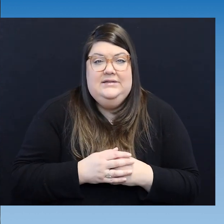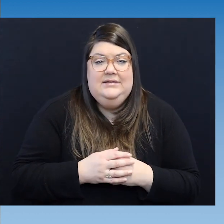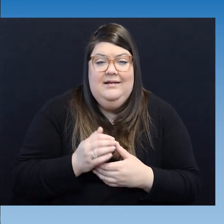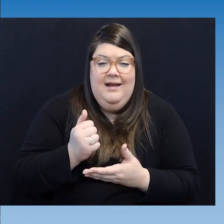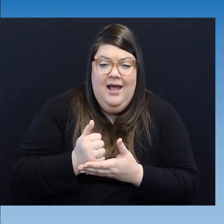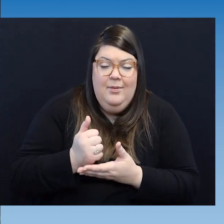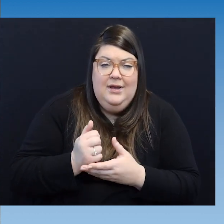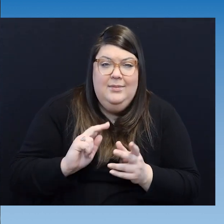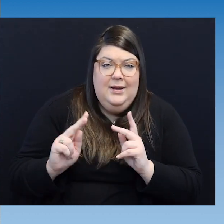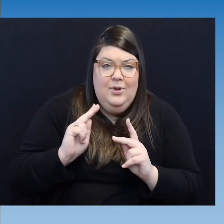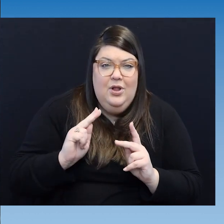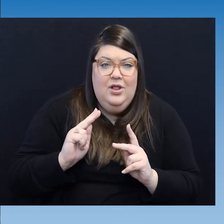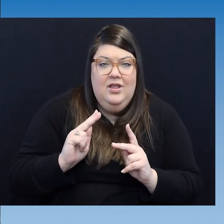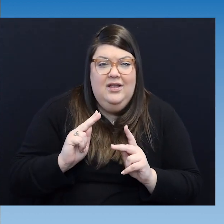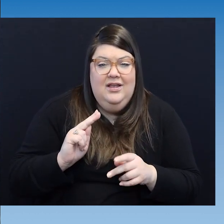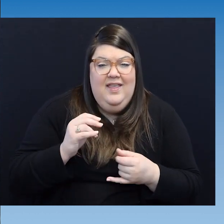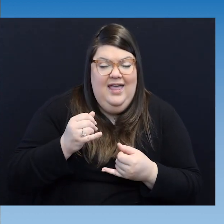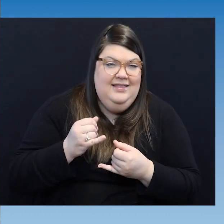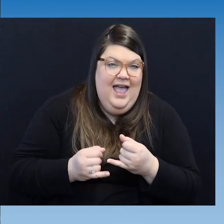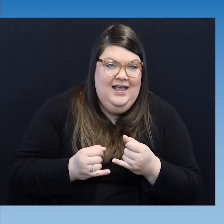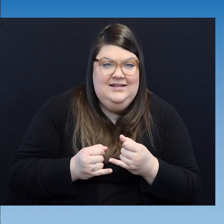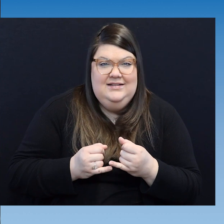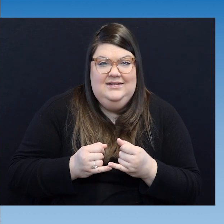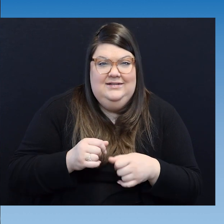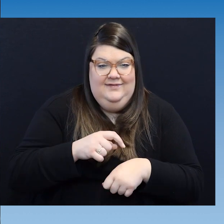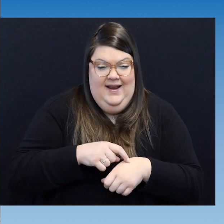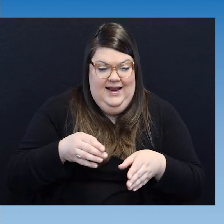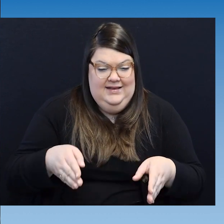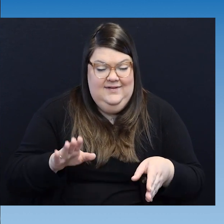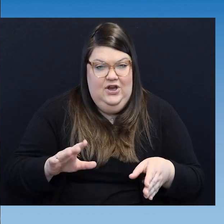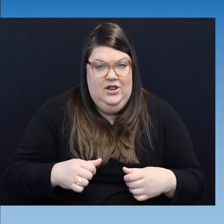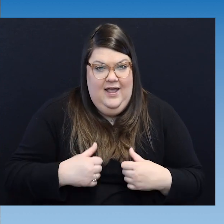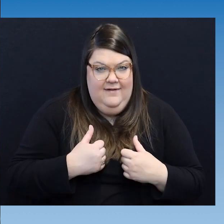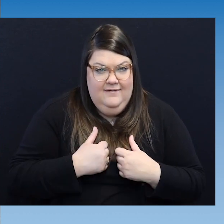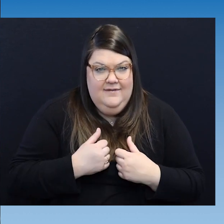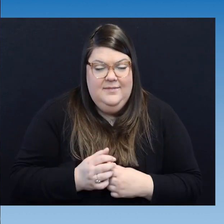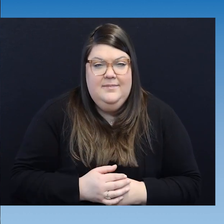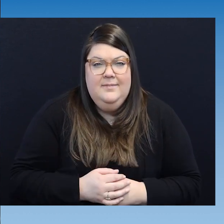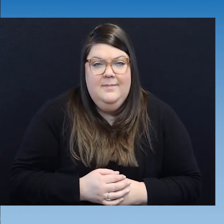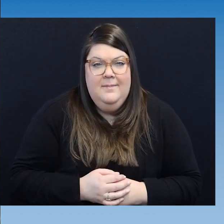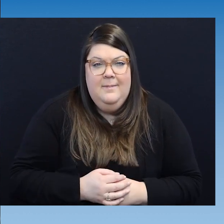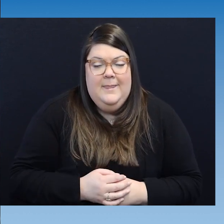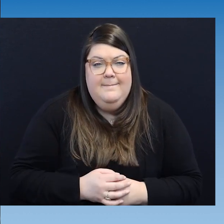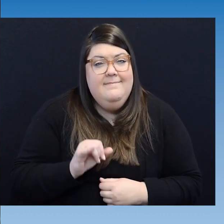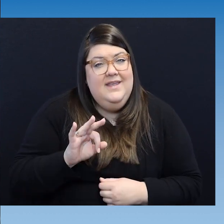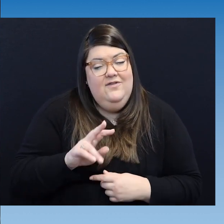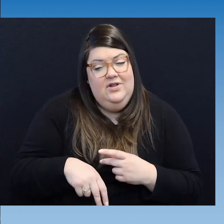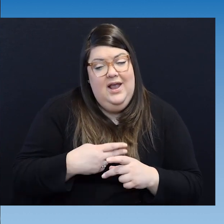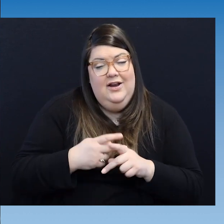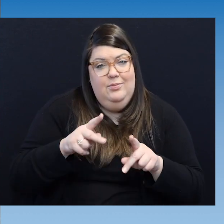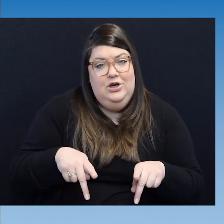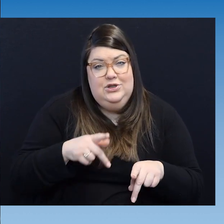people in that last phase of their life. And, you know, if you're a kind of person that likes to